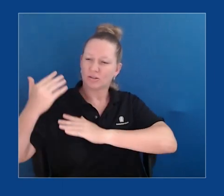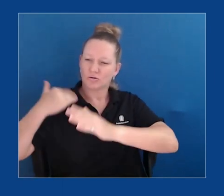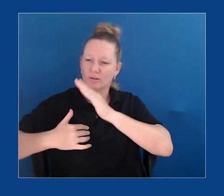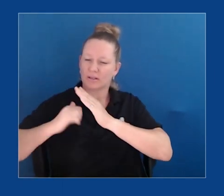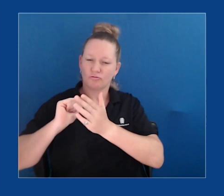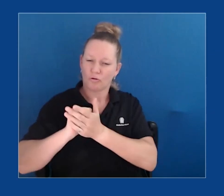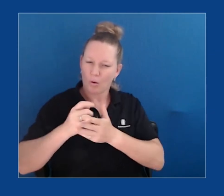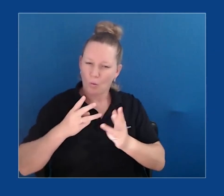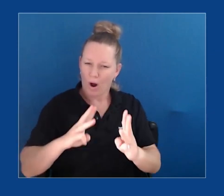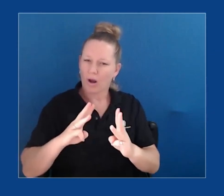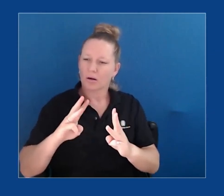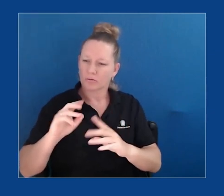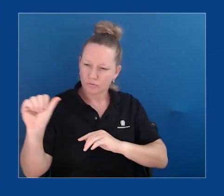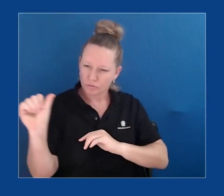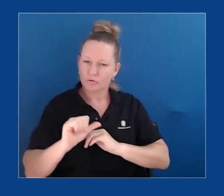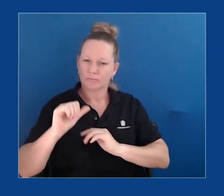done.